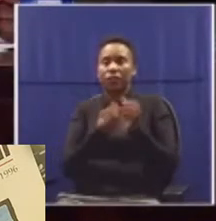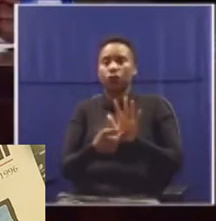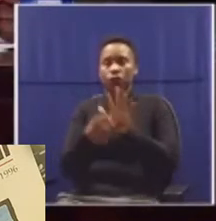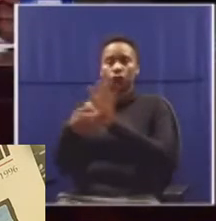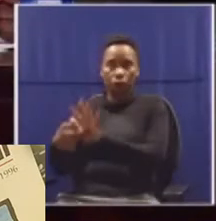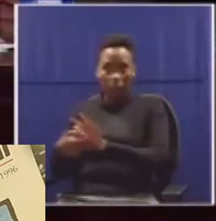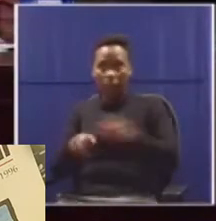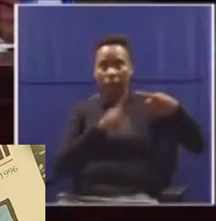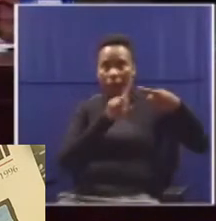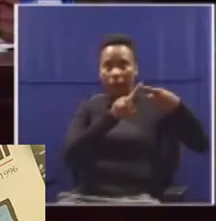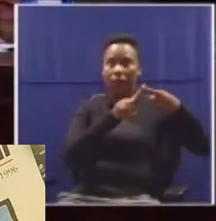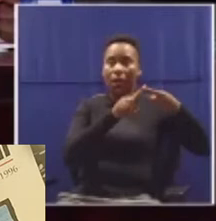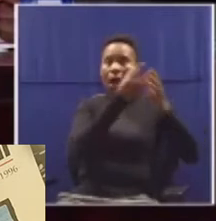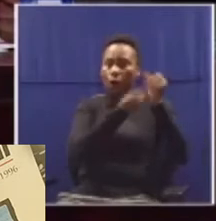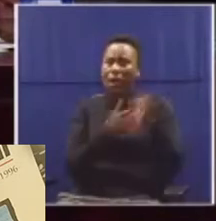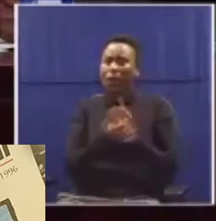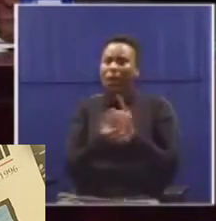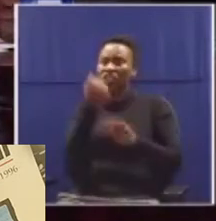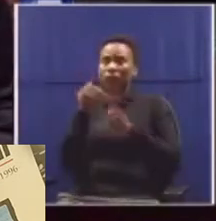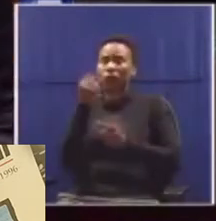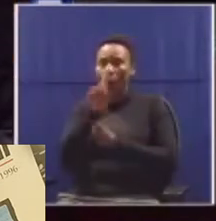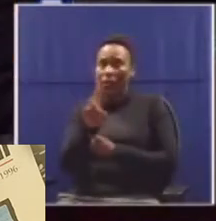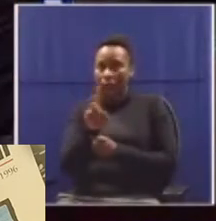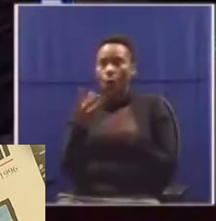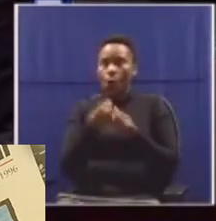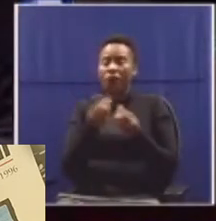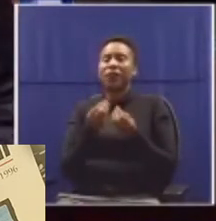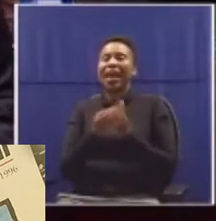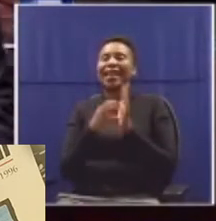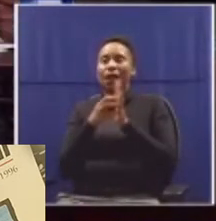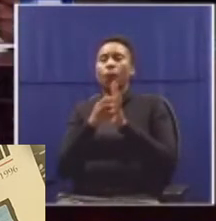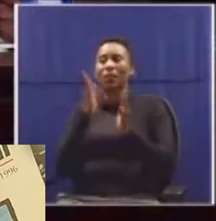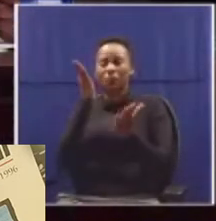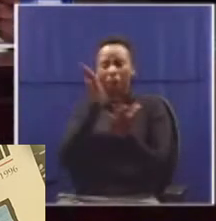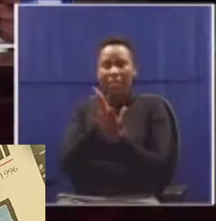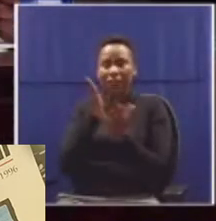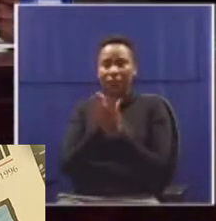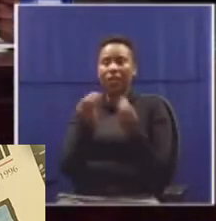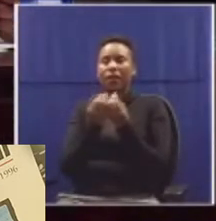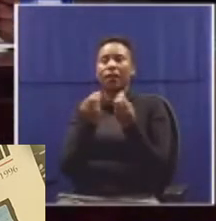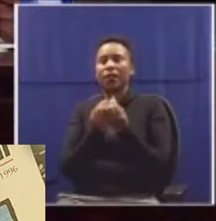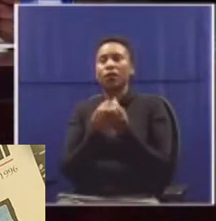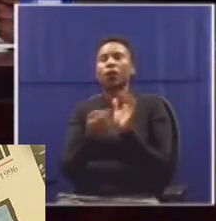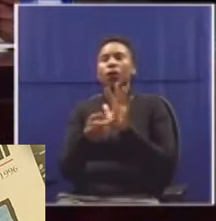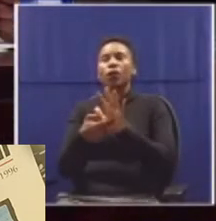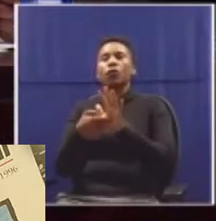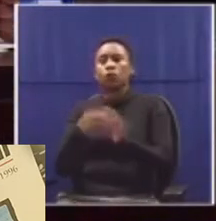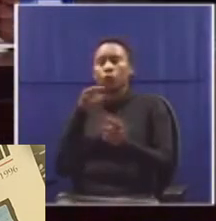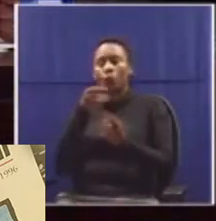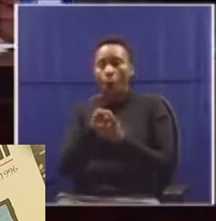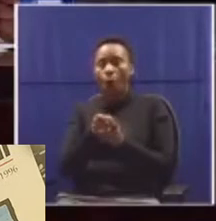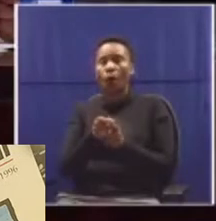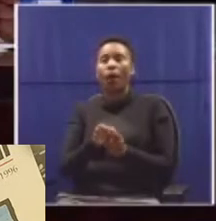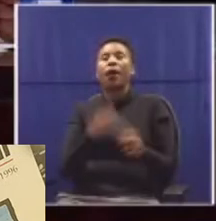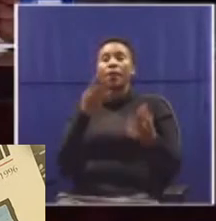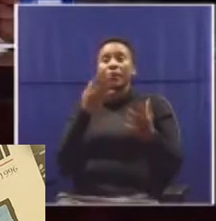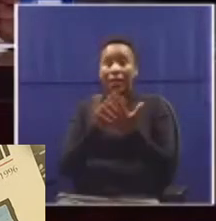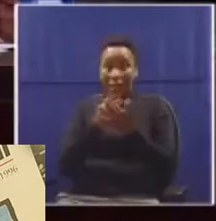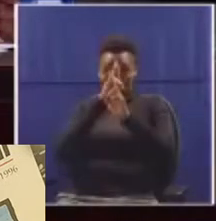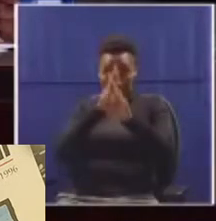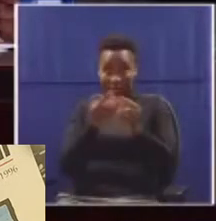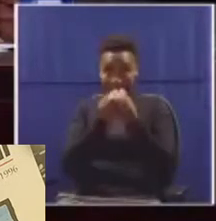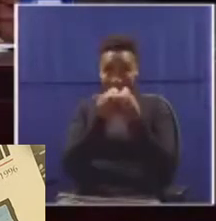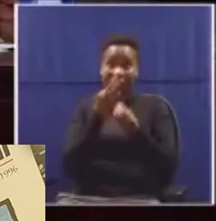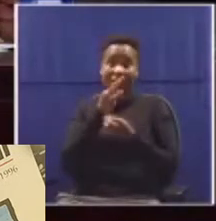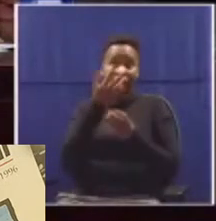what extent is the outcome being achieved with example of specific factors and take into account the level of technical compliance and contextual